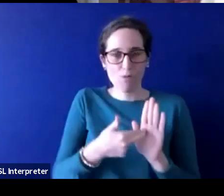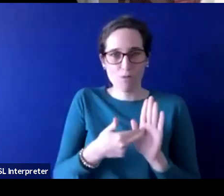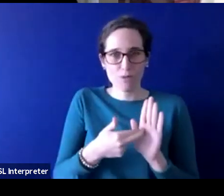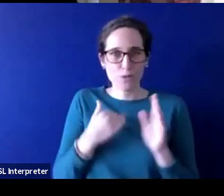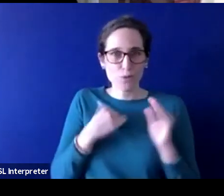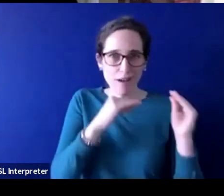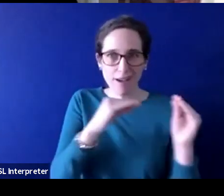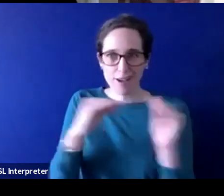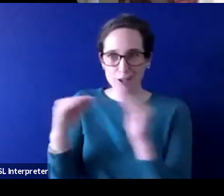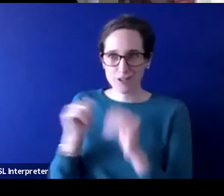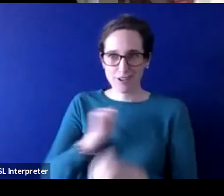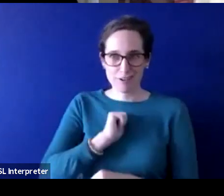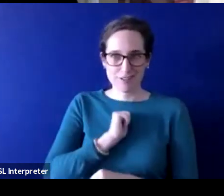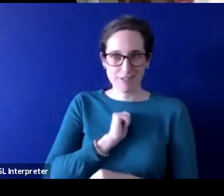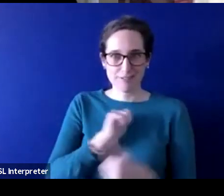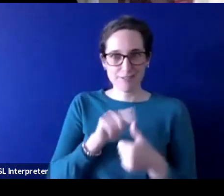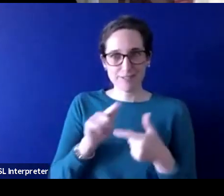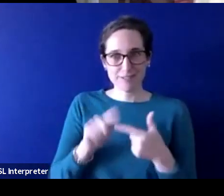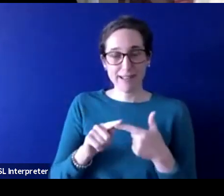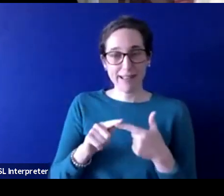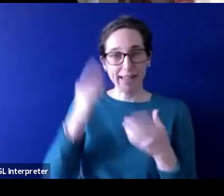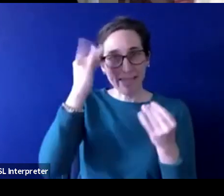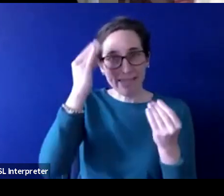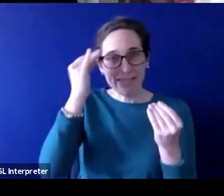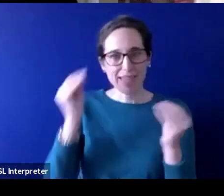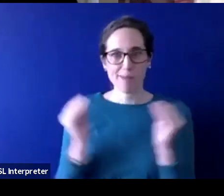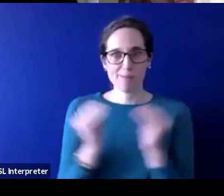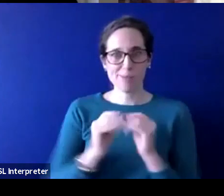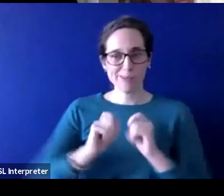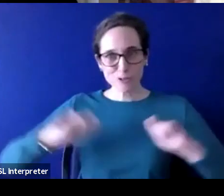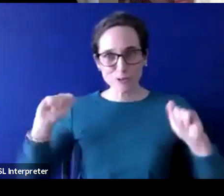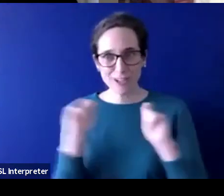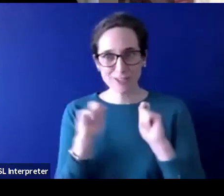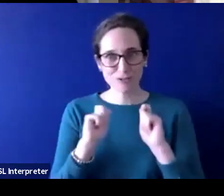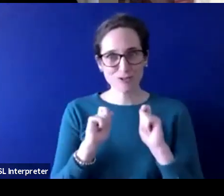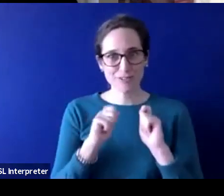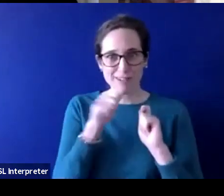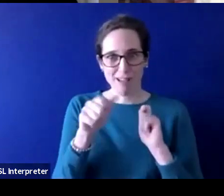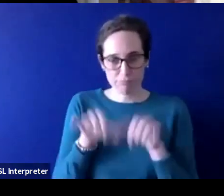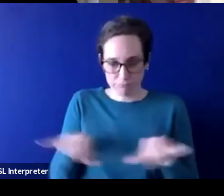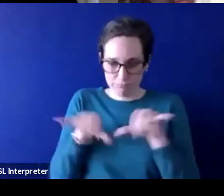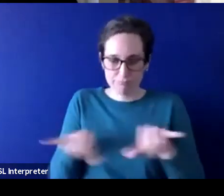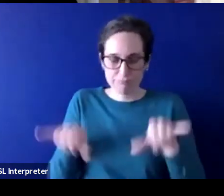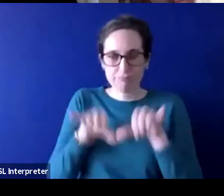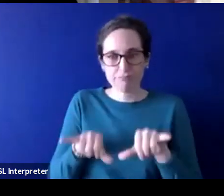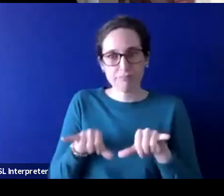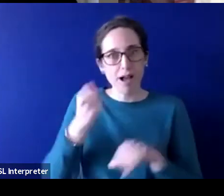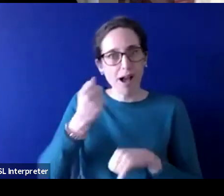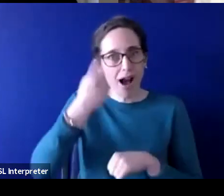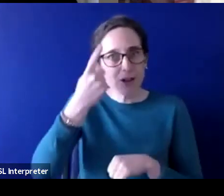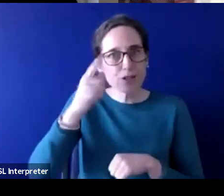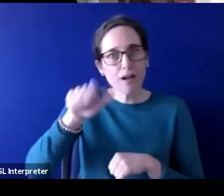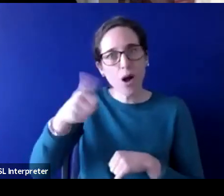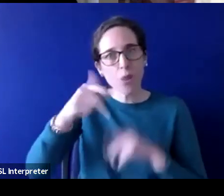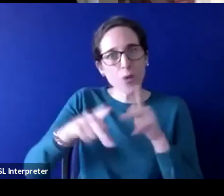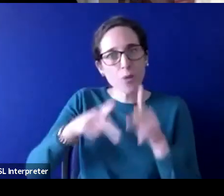to think outside the box, to be open about understanding others who are not like you,